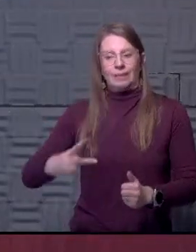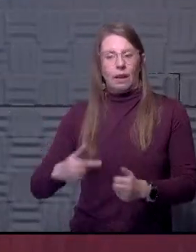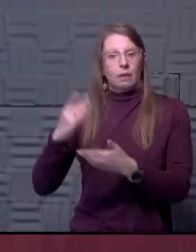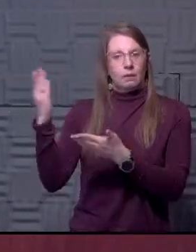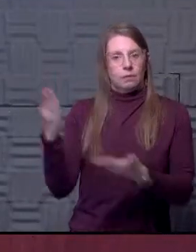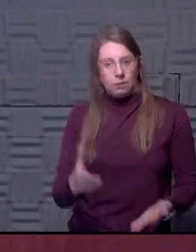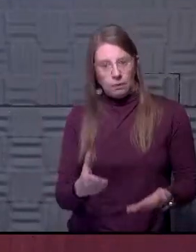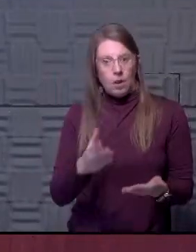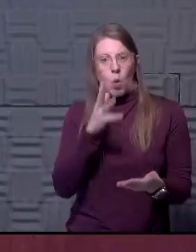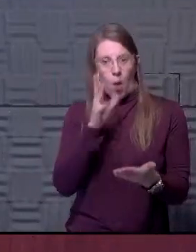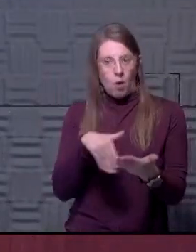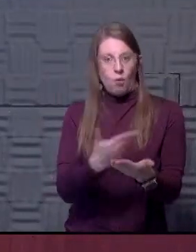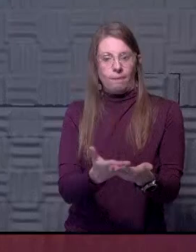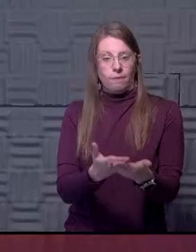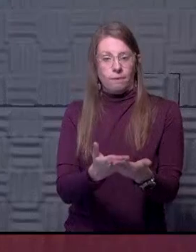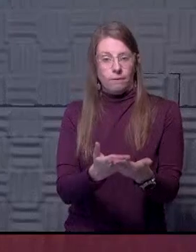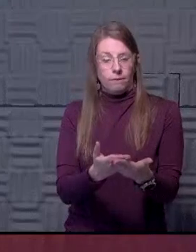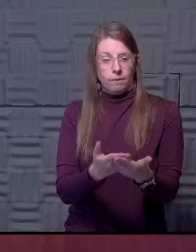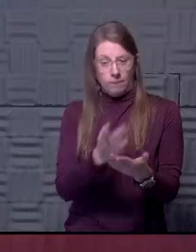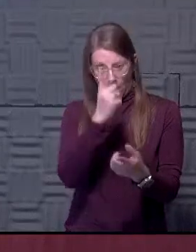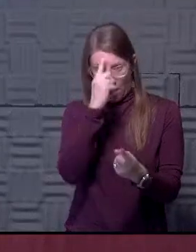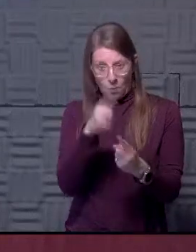have any other thoughts?